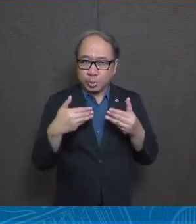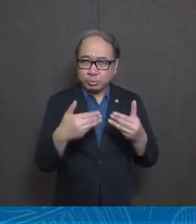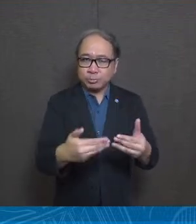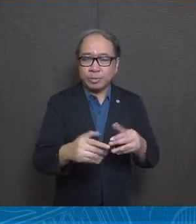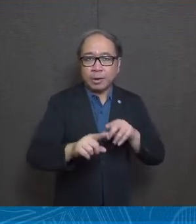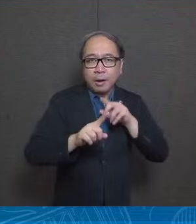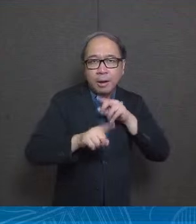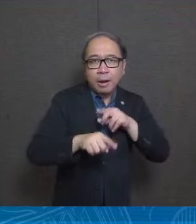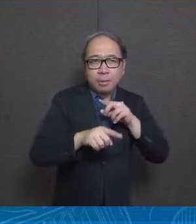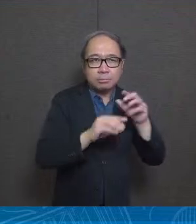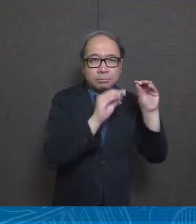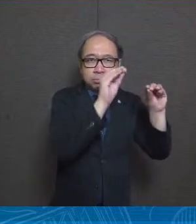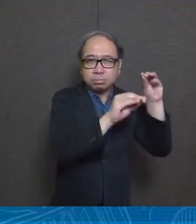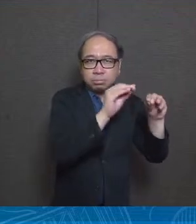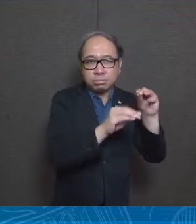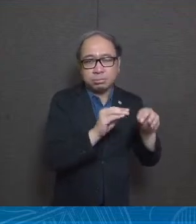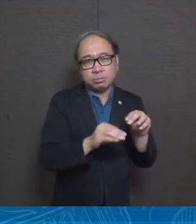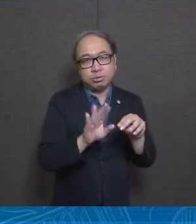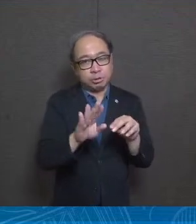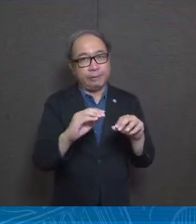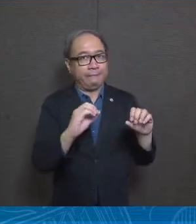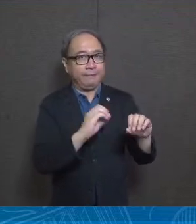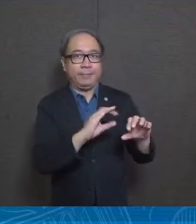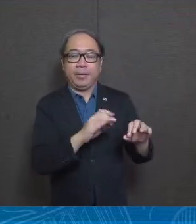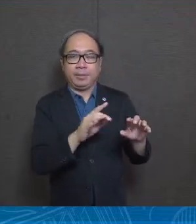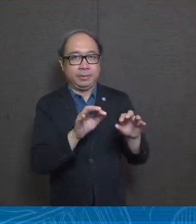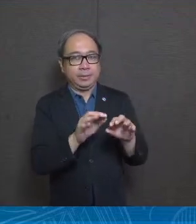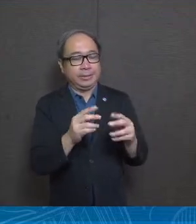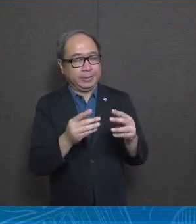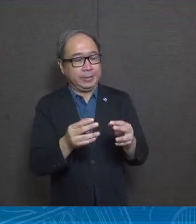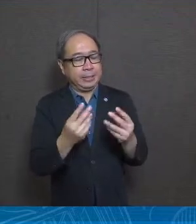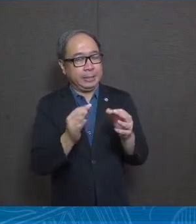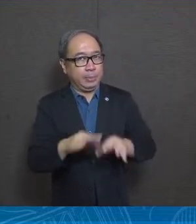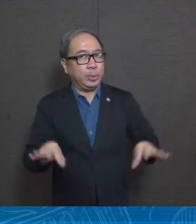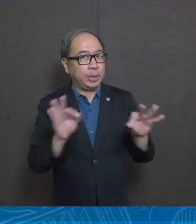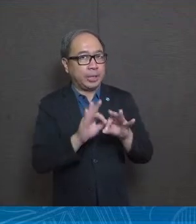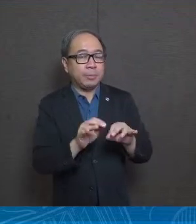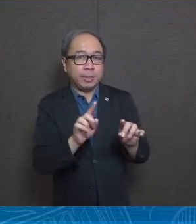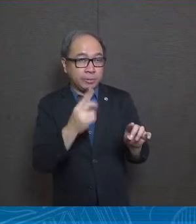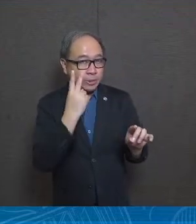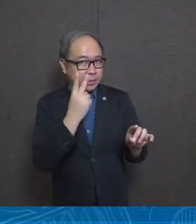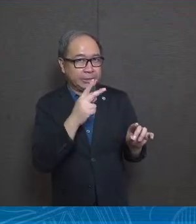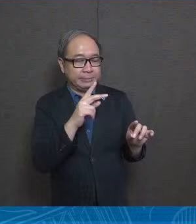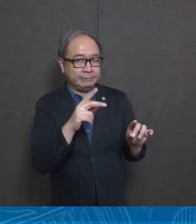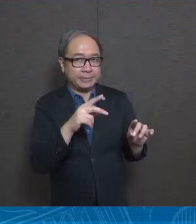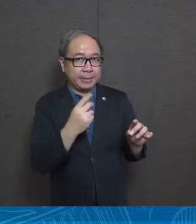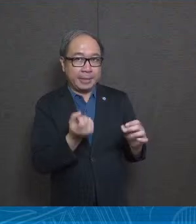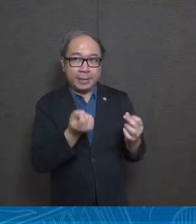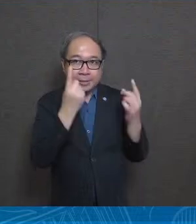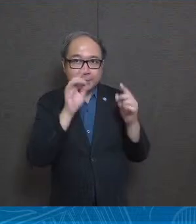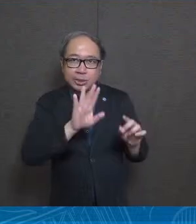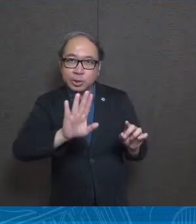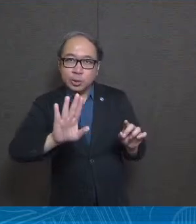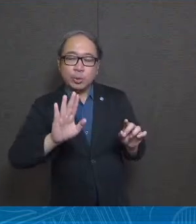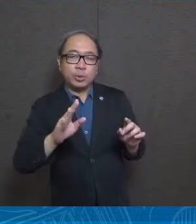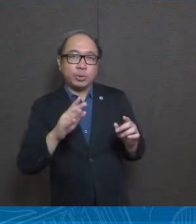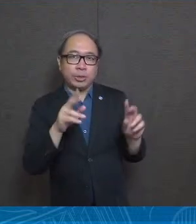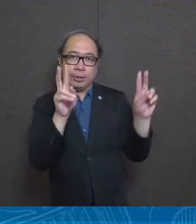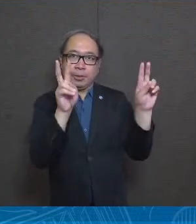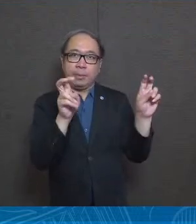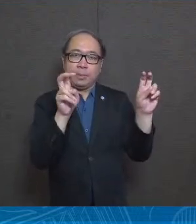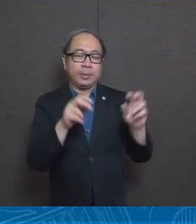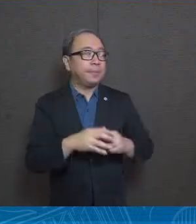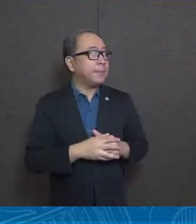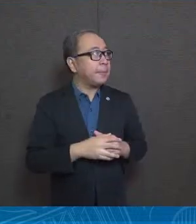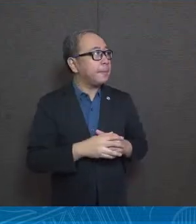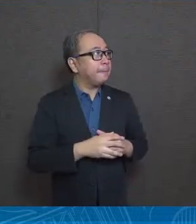later because your inputs are very, very useful for us to understand better what is the overall understanding of these topics.